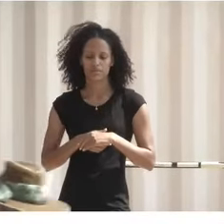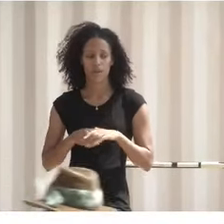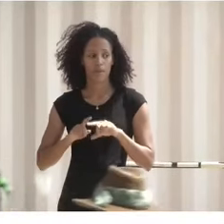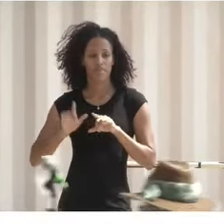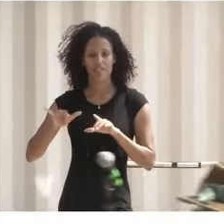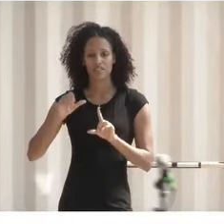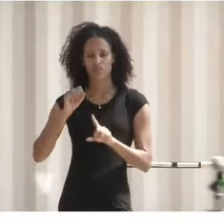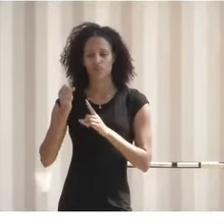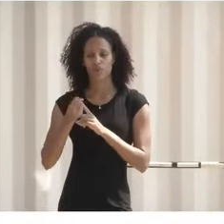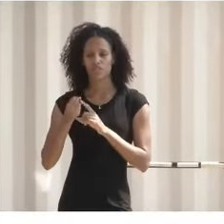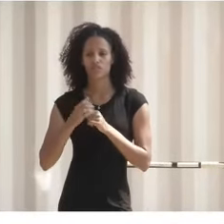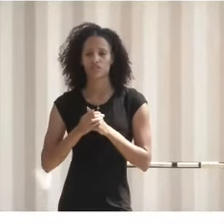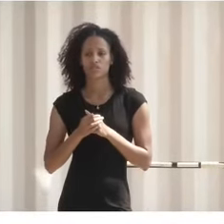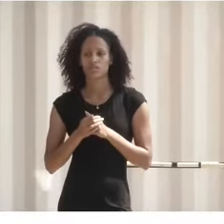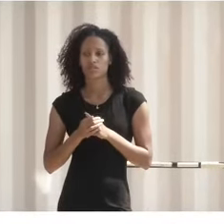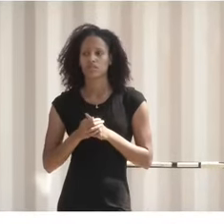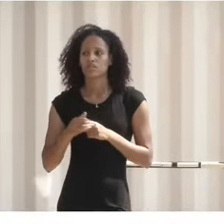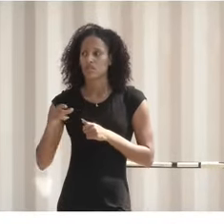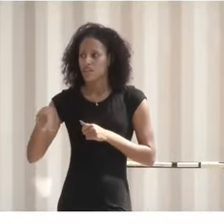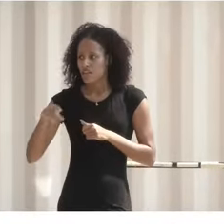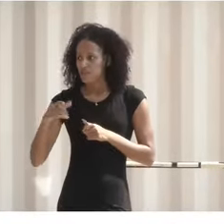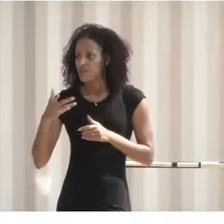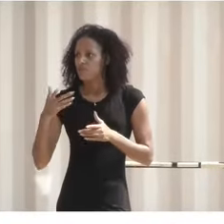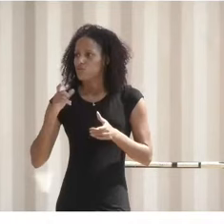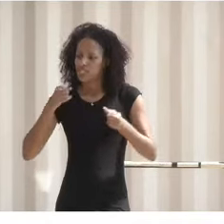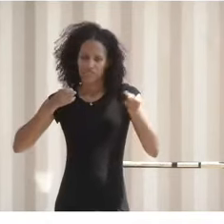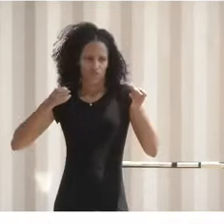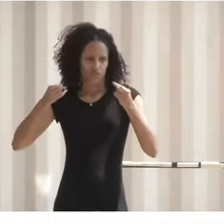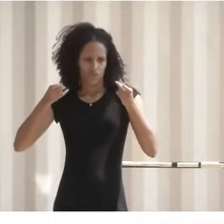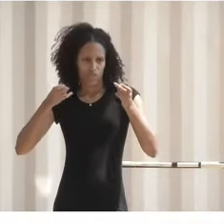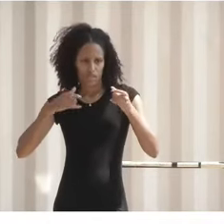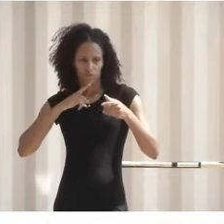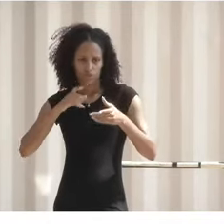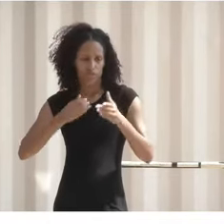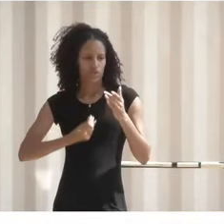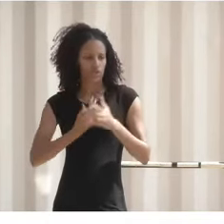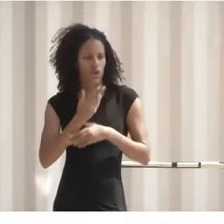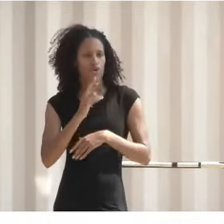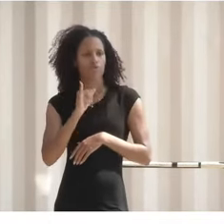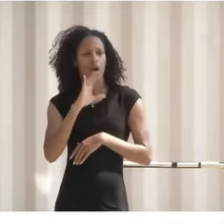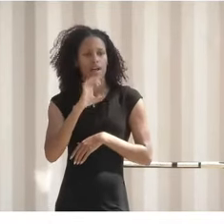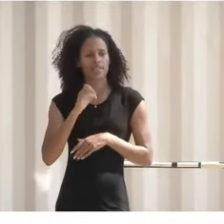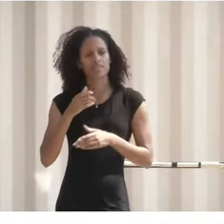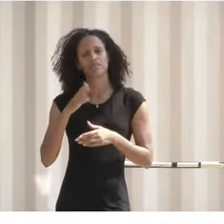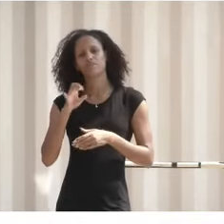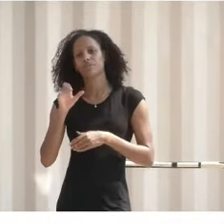situation is that they've been, pretty much dictated to grow rice, beans, and corn.